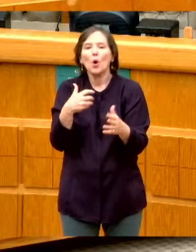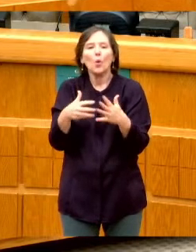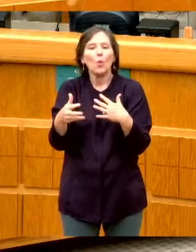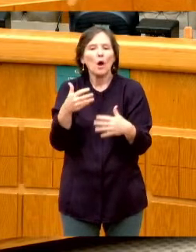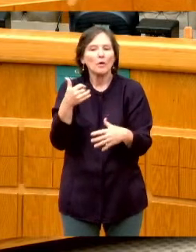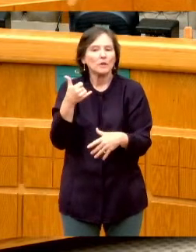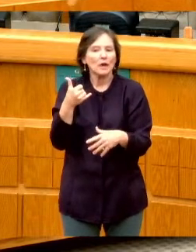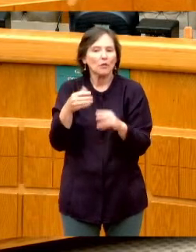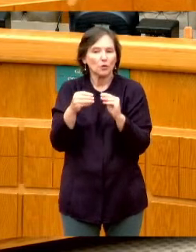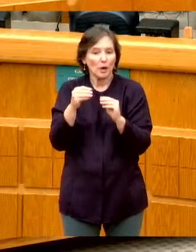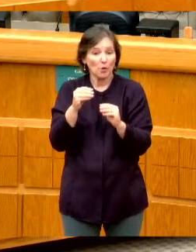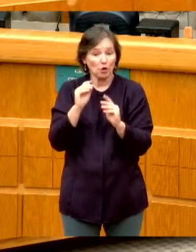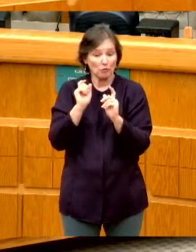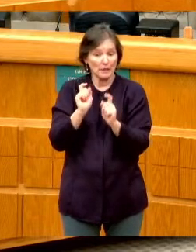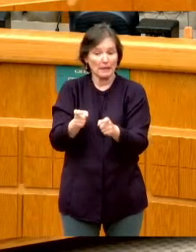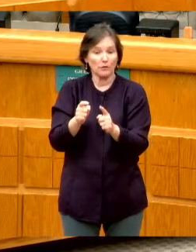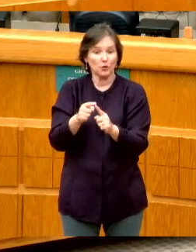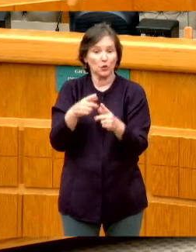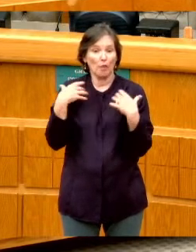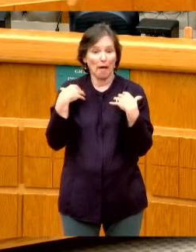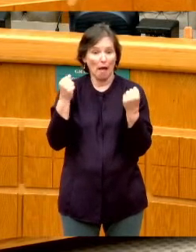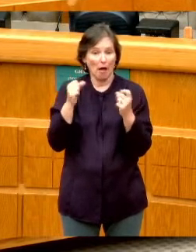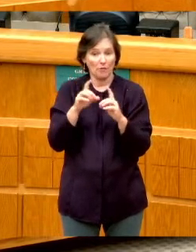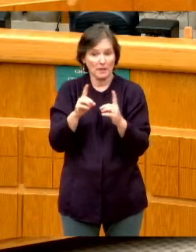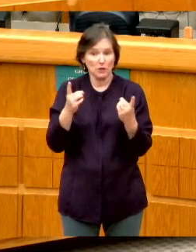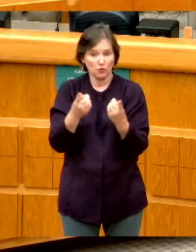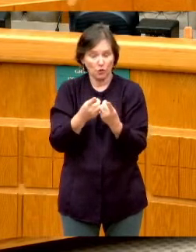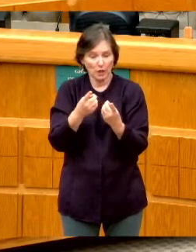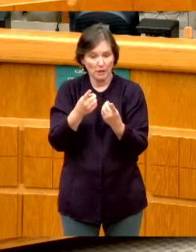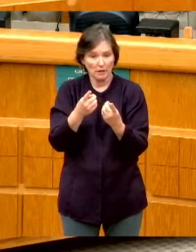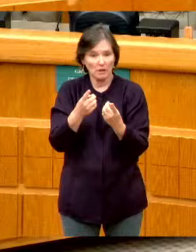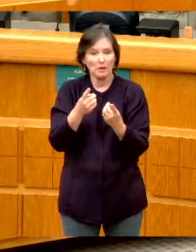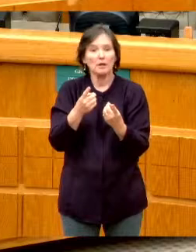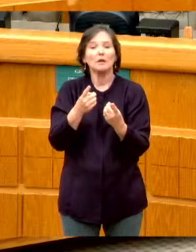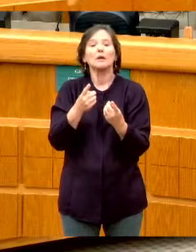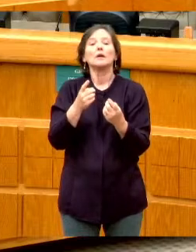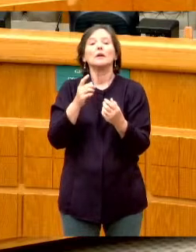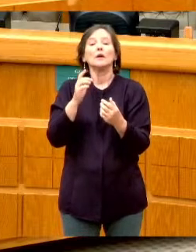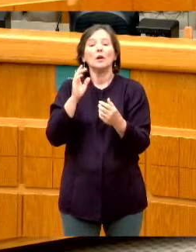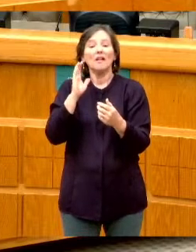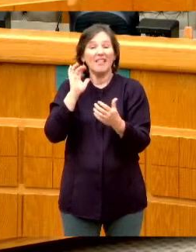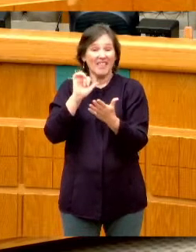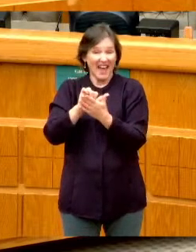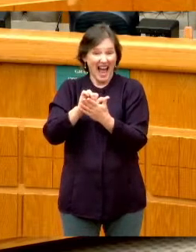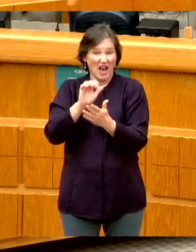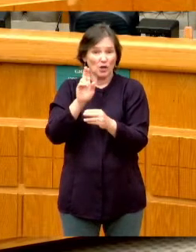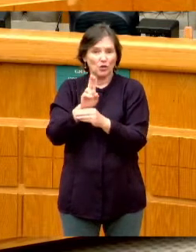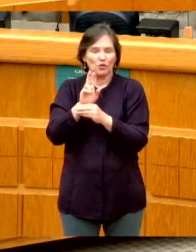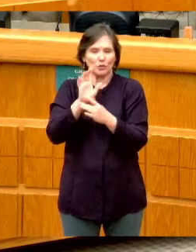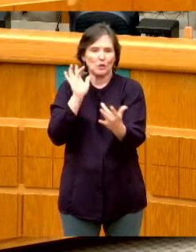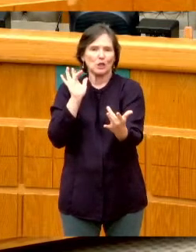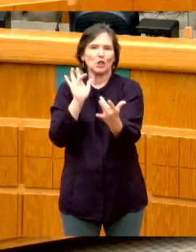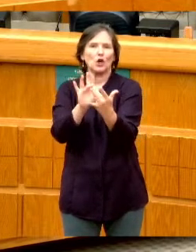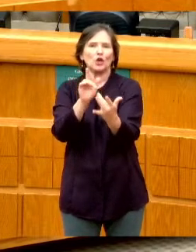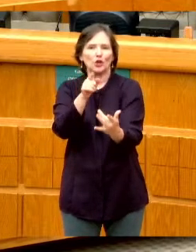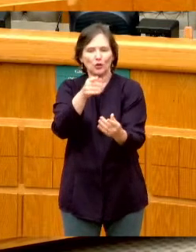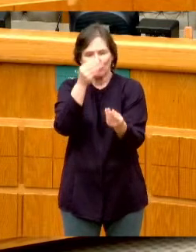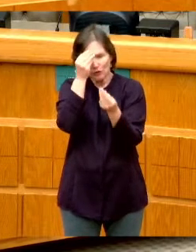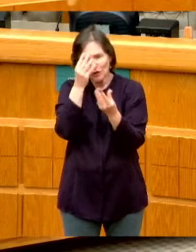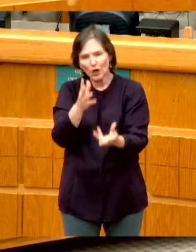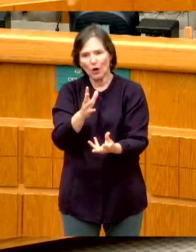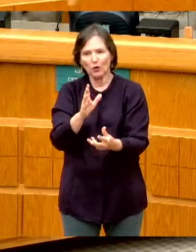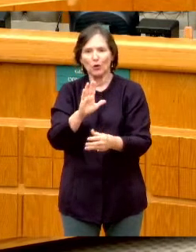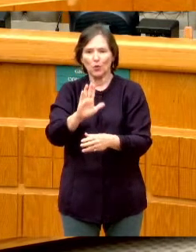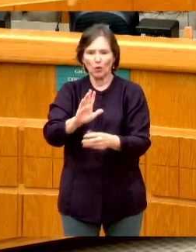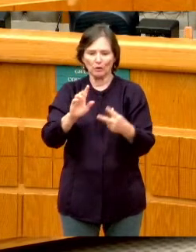reverse alert notice to confirm that your second dose appointment has been made. Additionally, 2,000